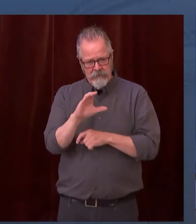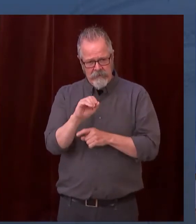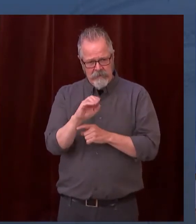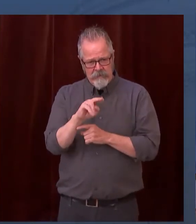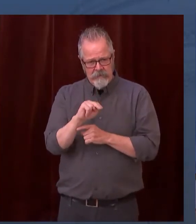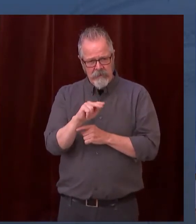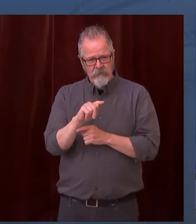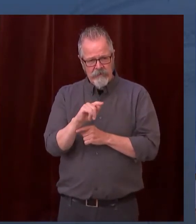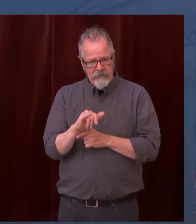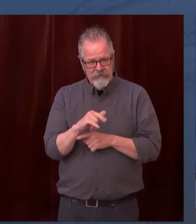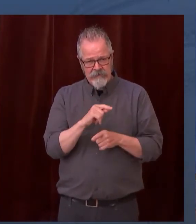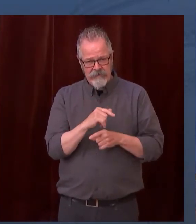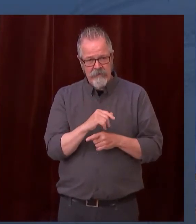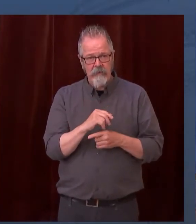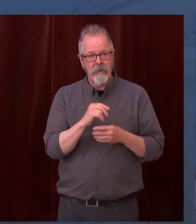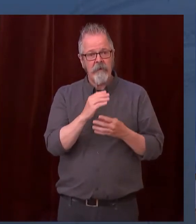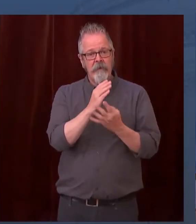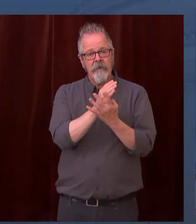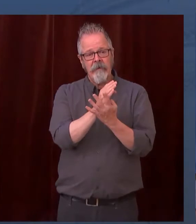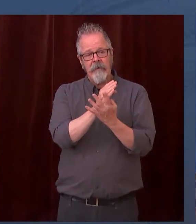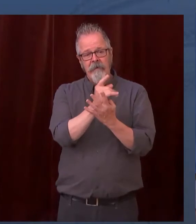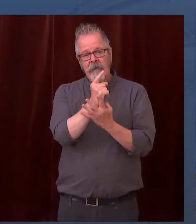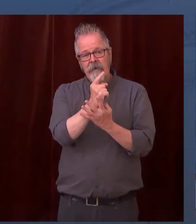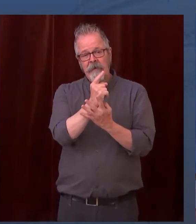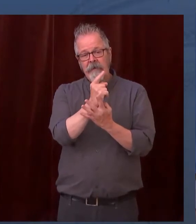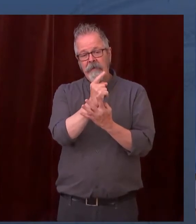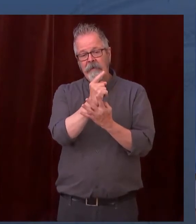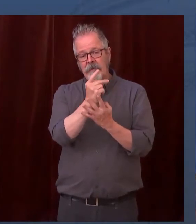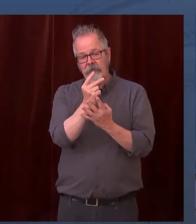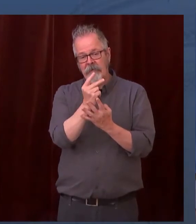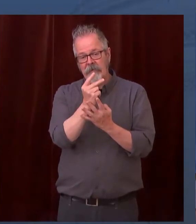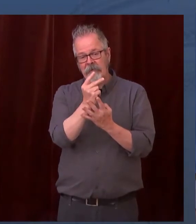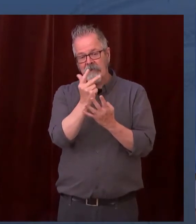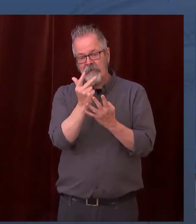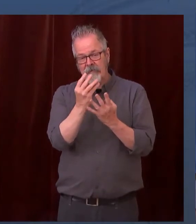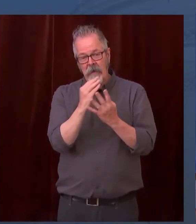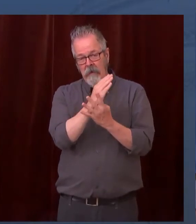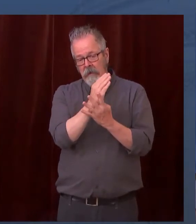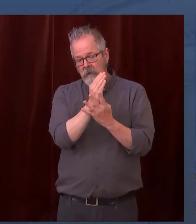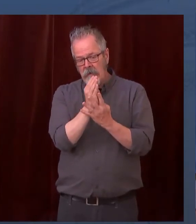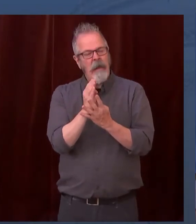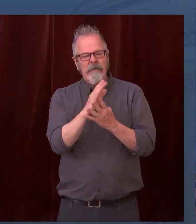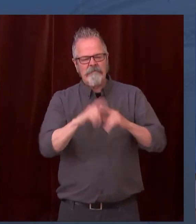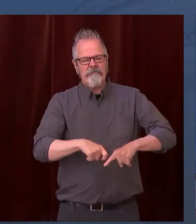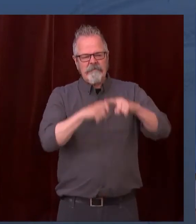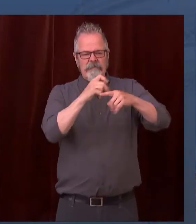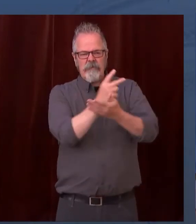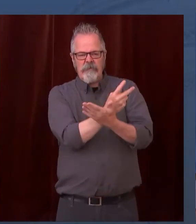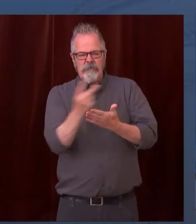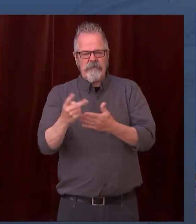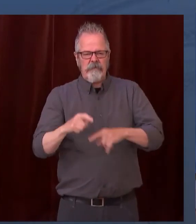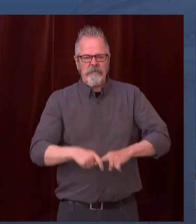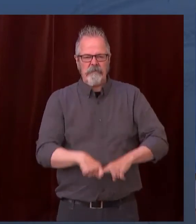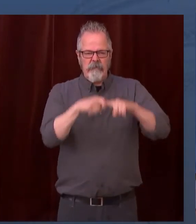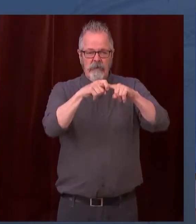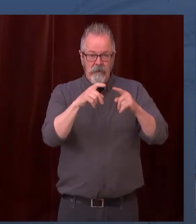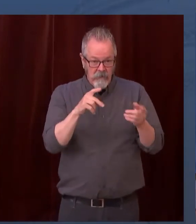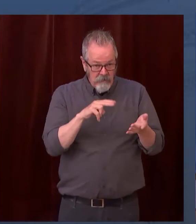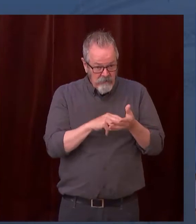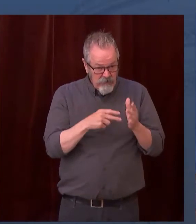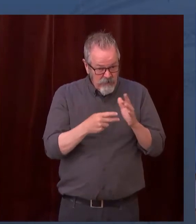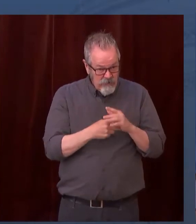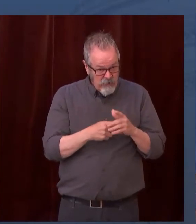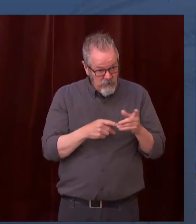there's a belief that some counties were advanced too quickly into phase 3? And has the state given itself enough time to evaluate the data